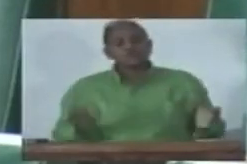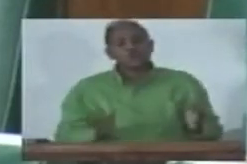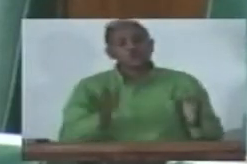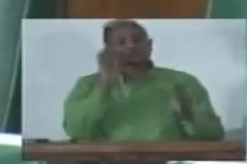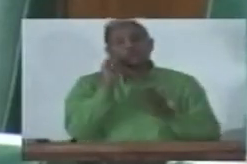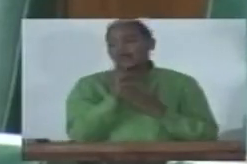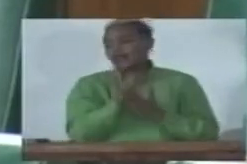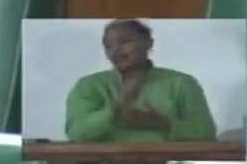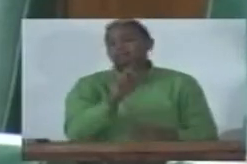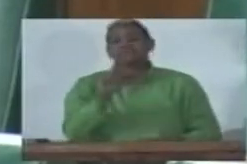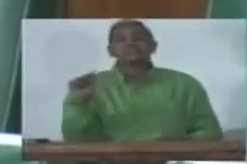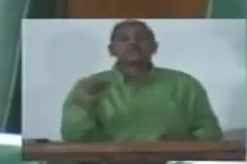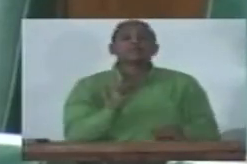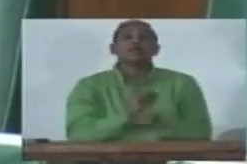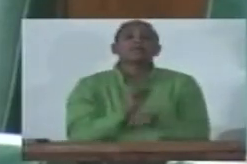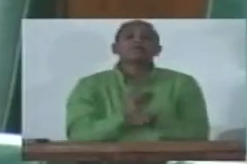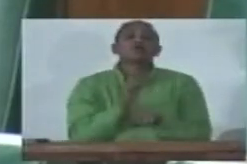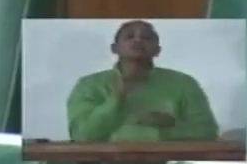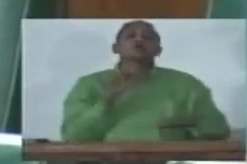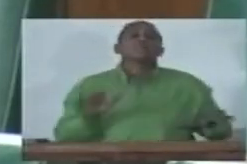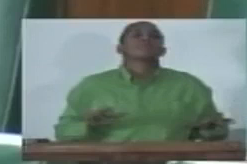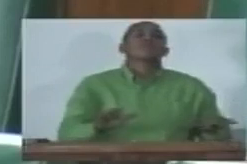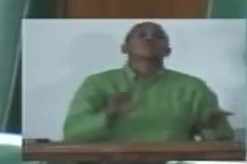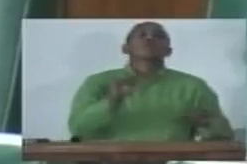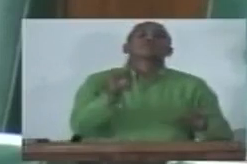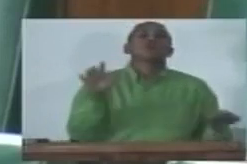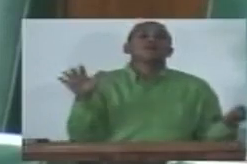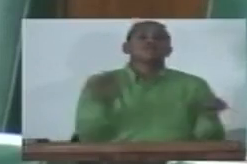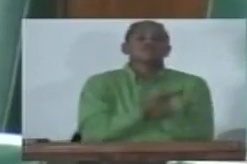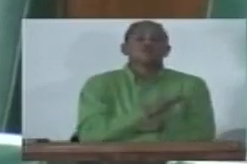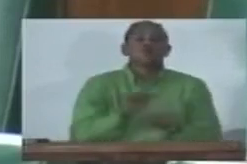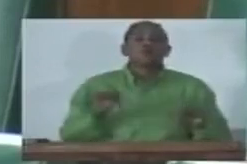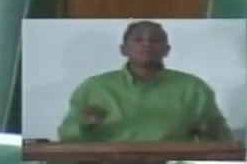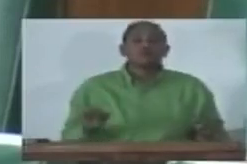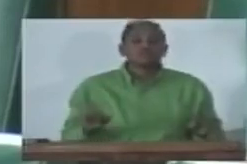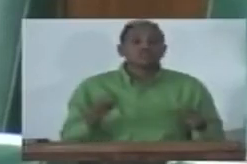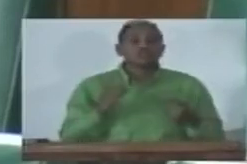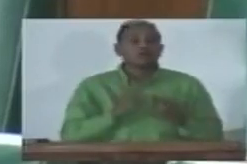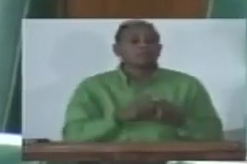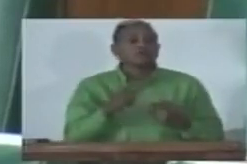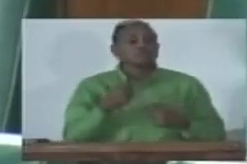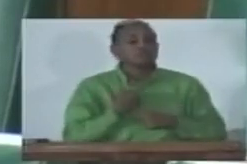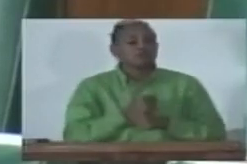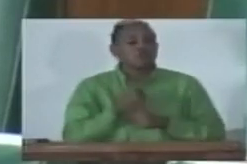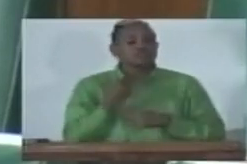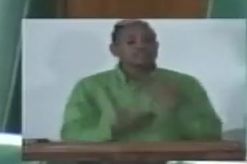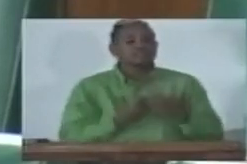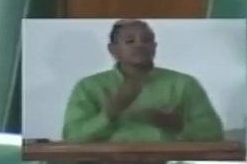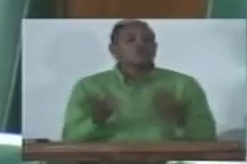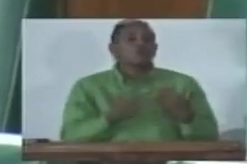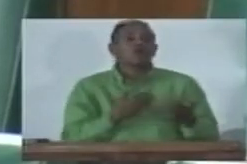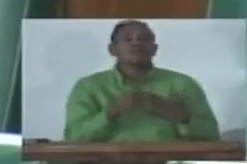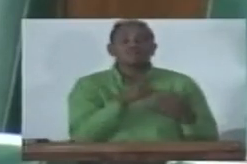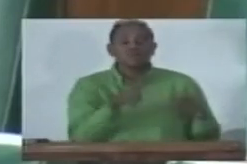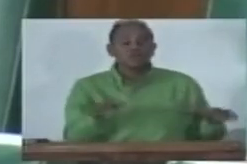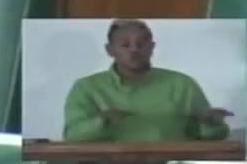disabled employees perform to their full potential and be productive in whatever they do.